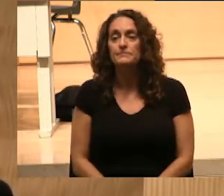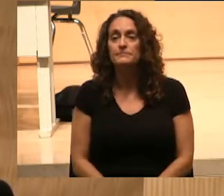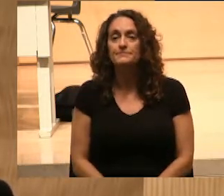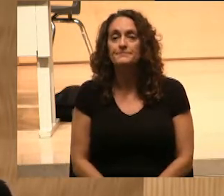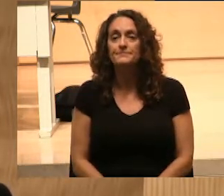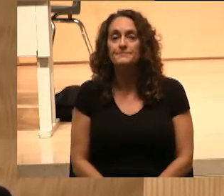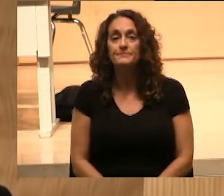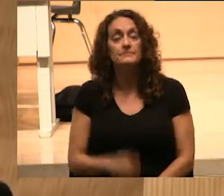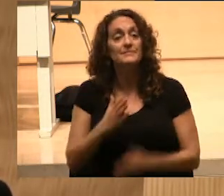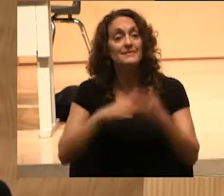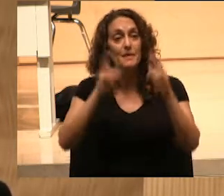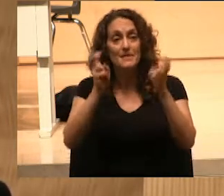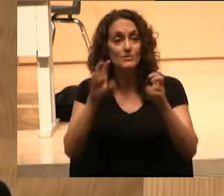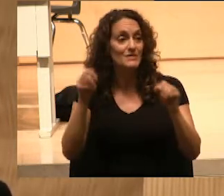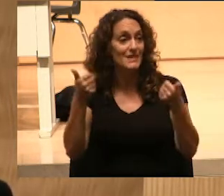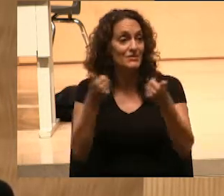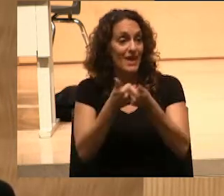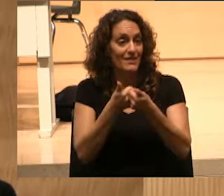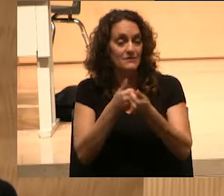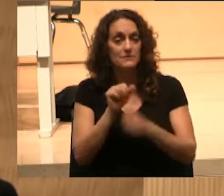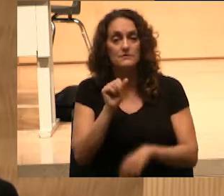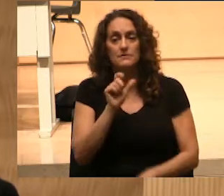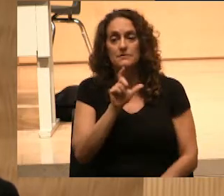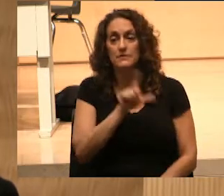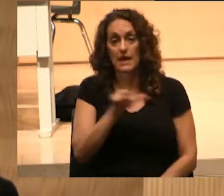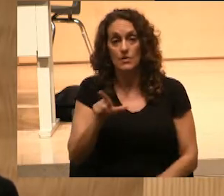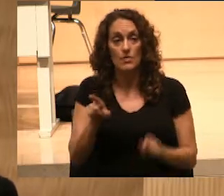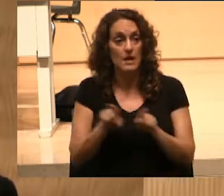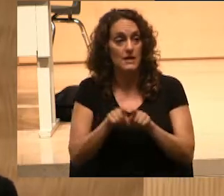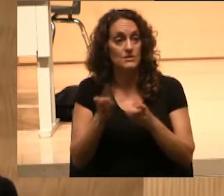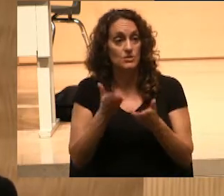let me see some issues and challenges on being a landlord and a service provider.